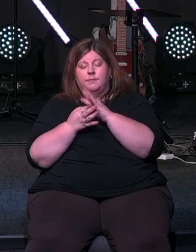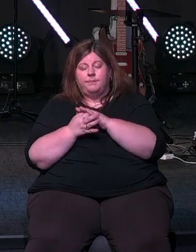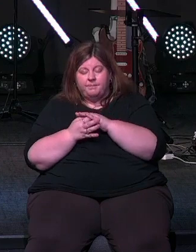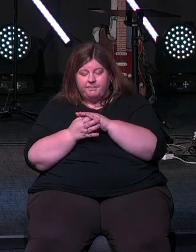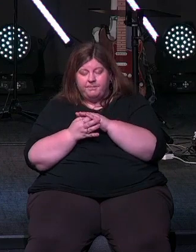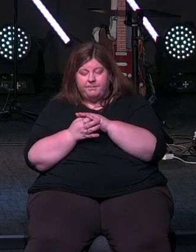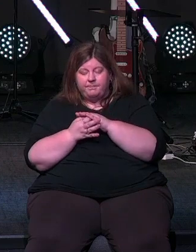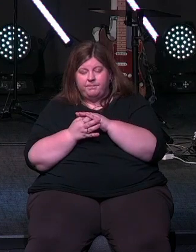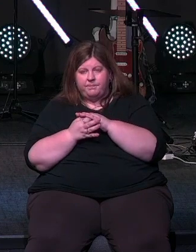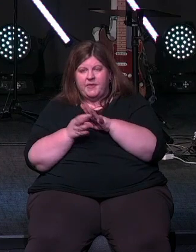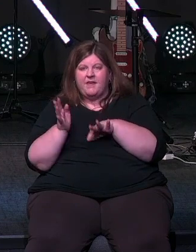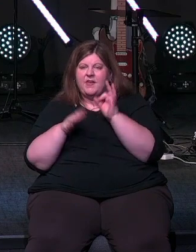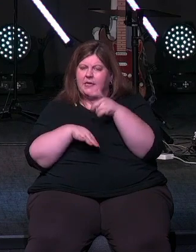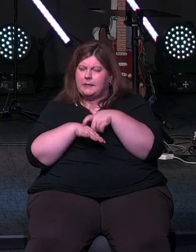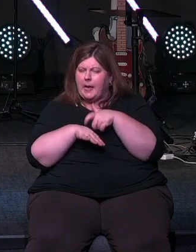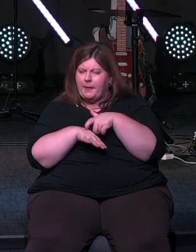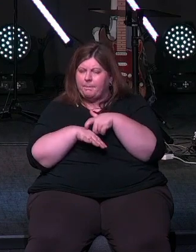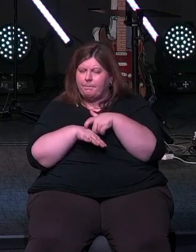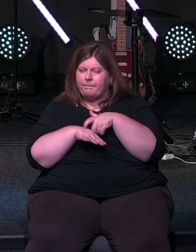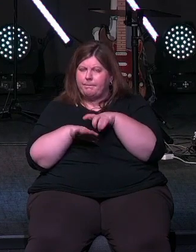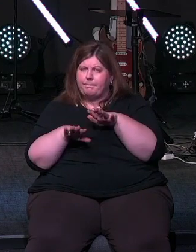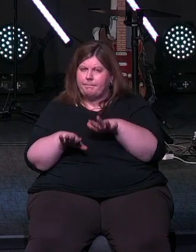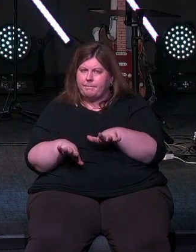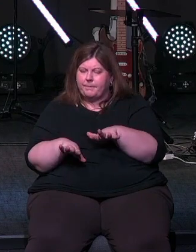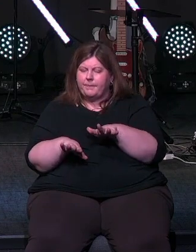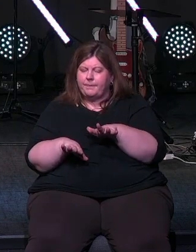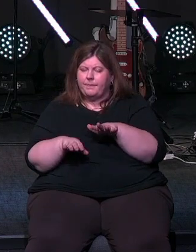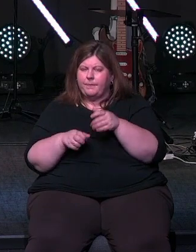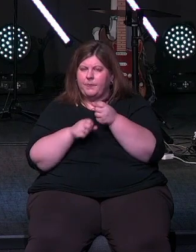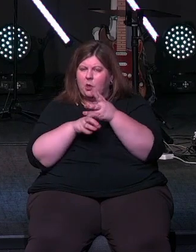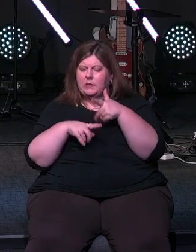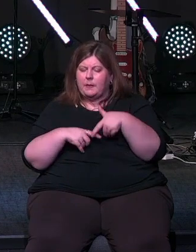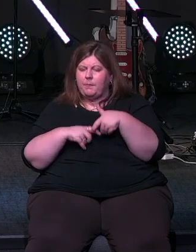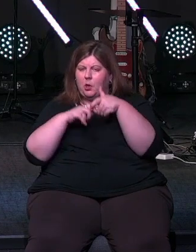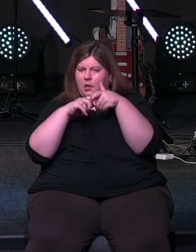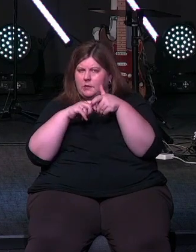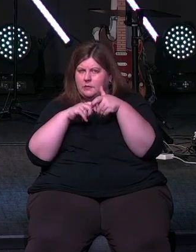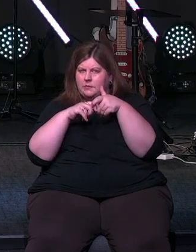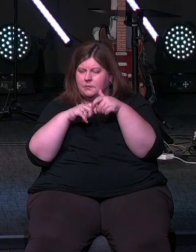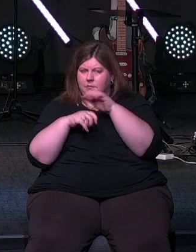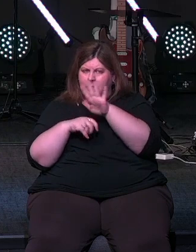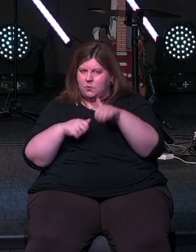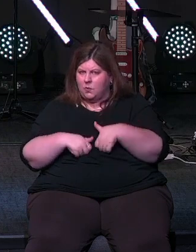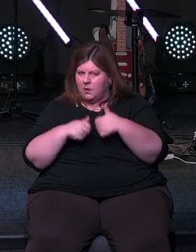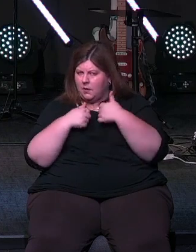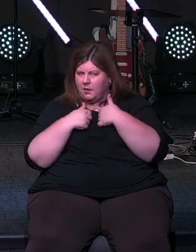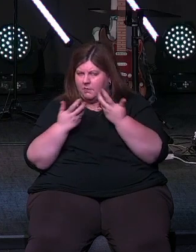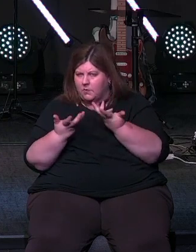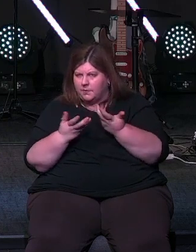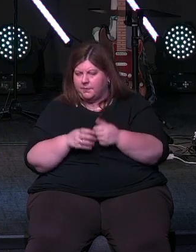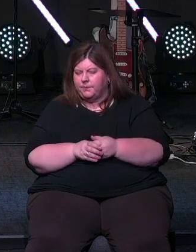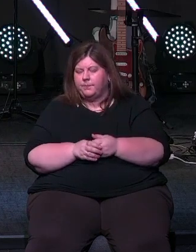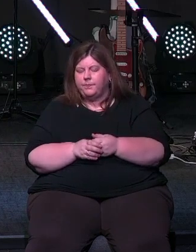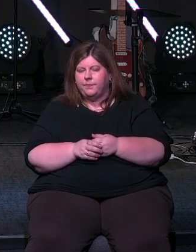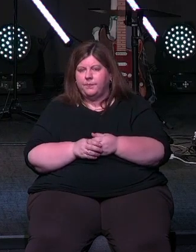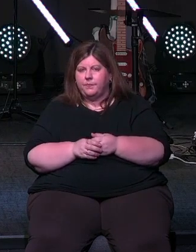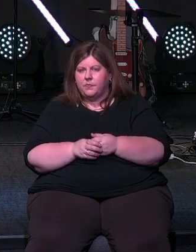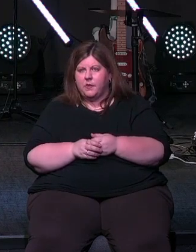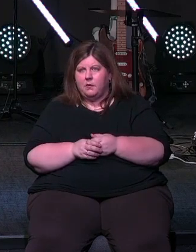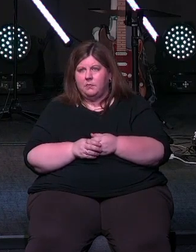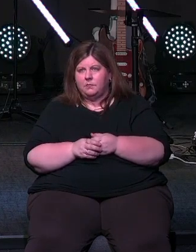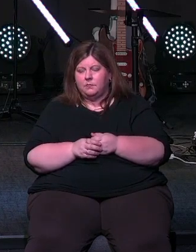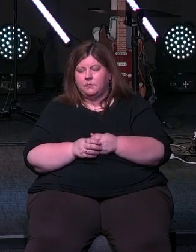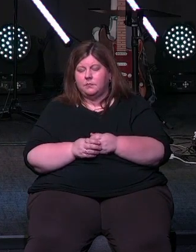Space. What do you need to do to create a pause in your life? I can't answer that one for